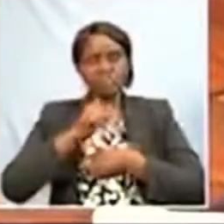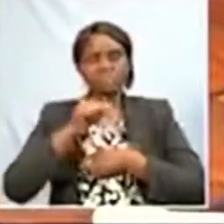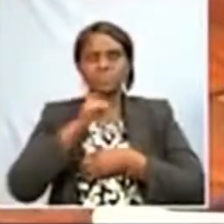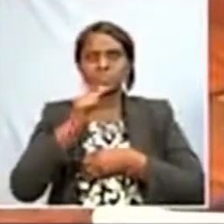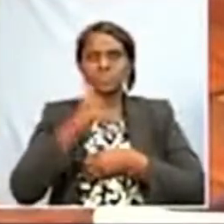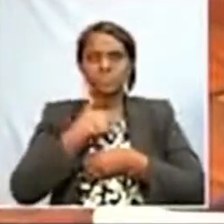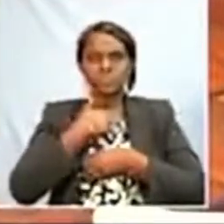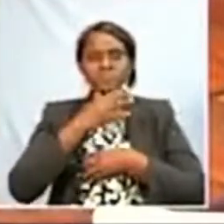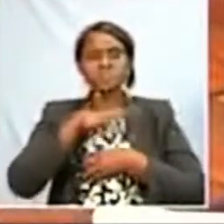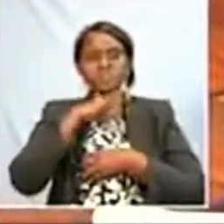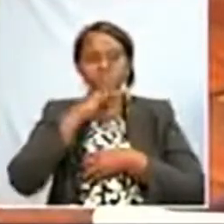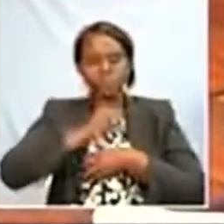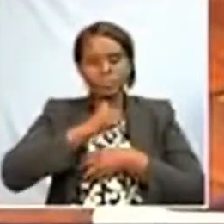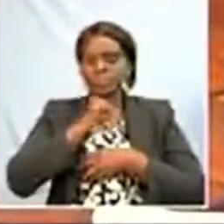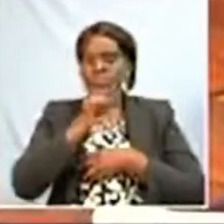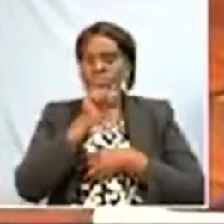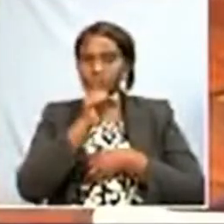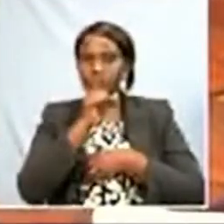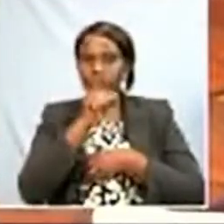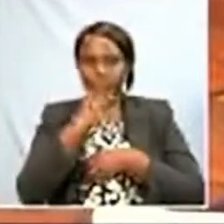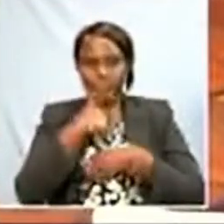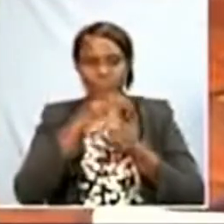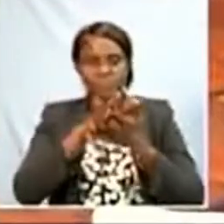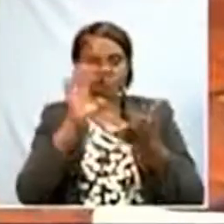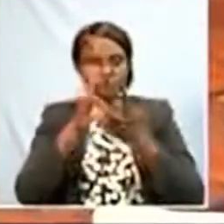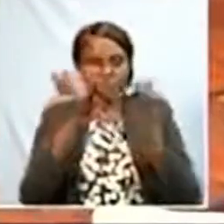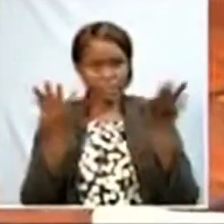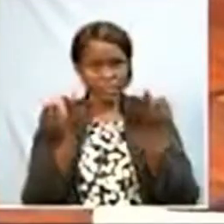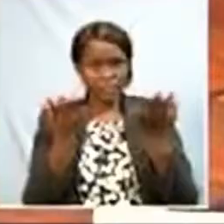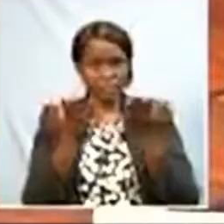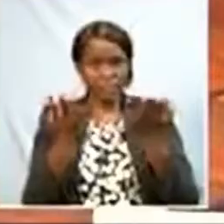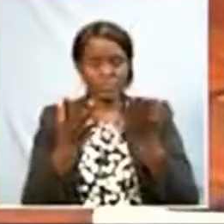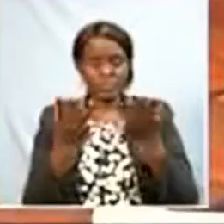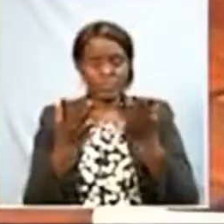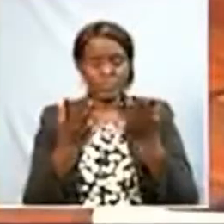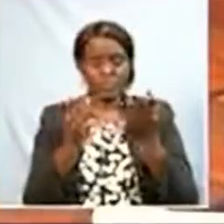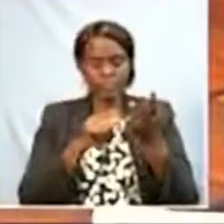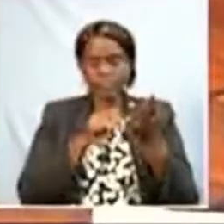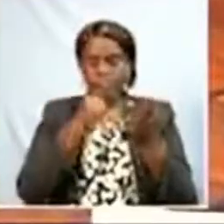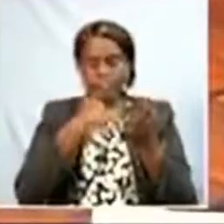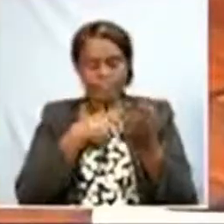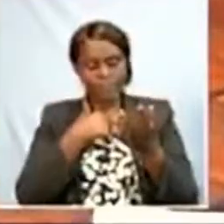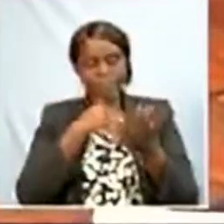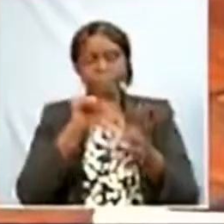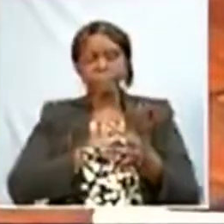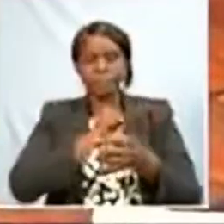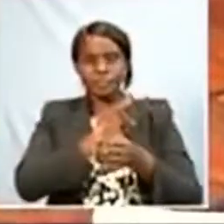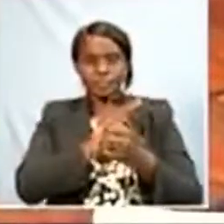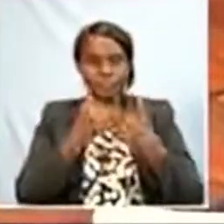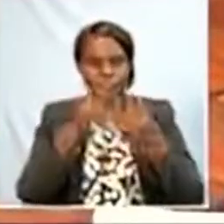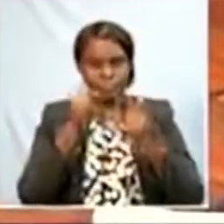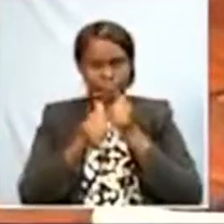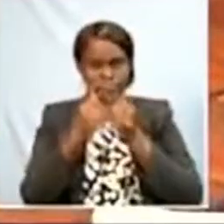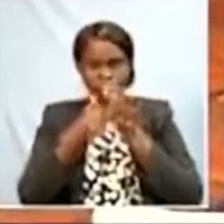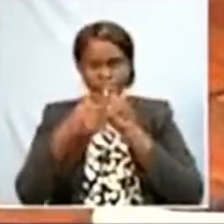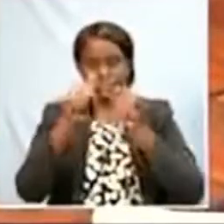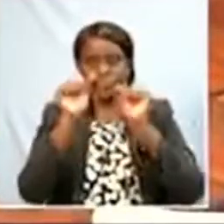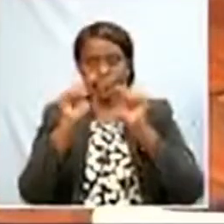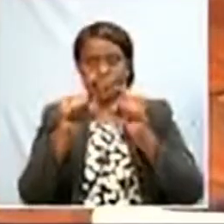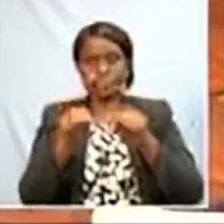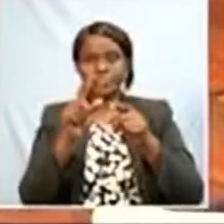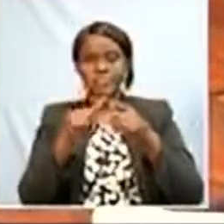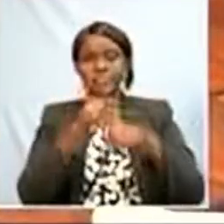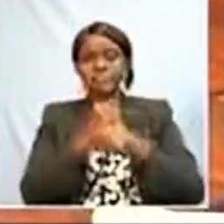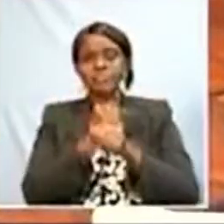incapacitated. We didn't really have much, we didn't have staff that was able to make